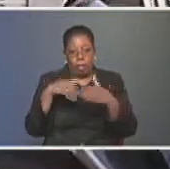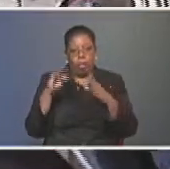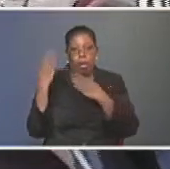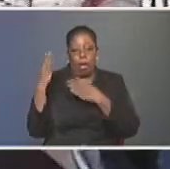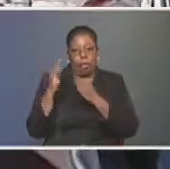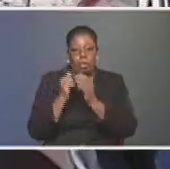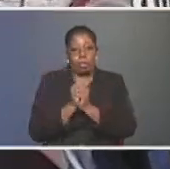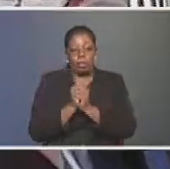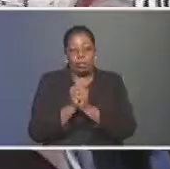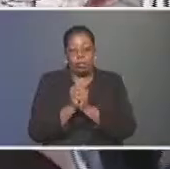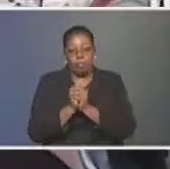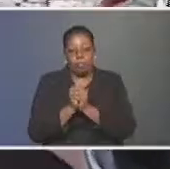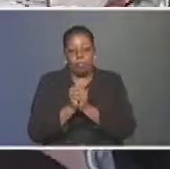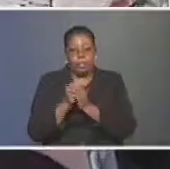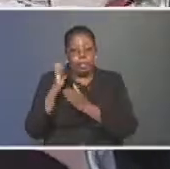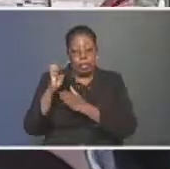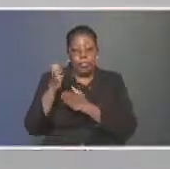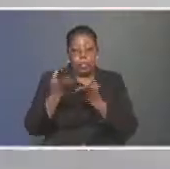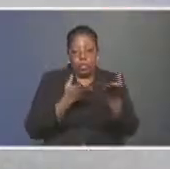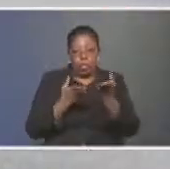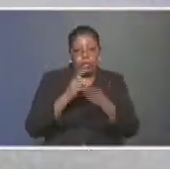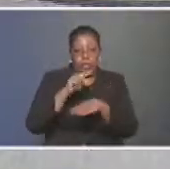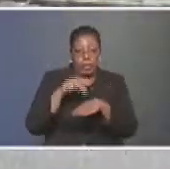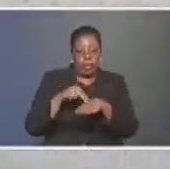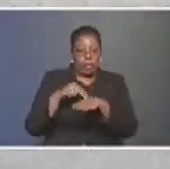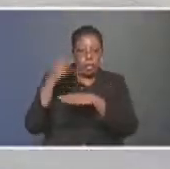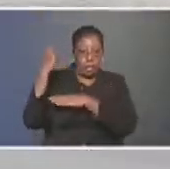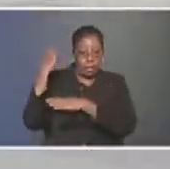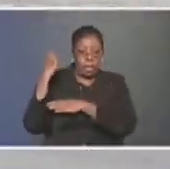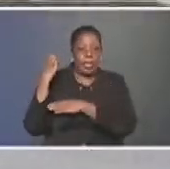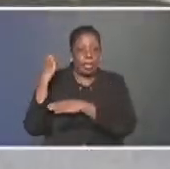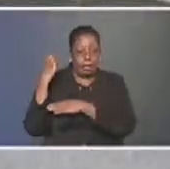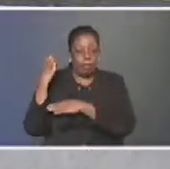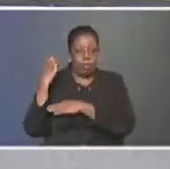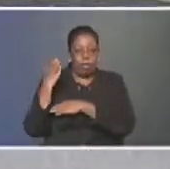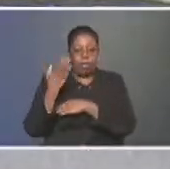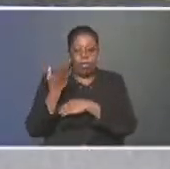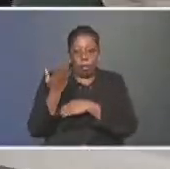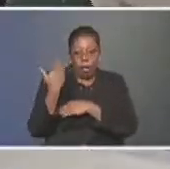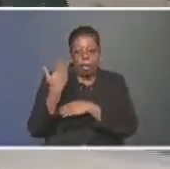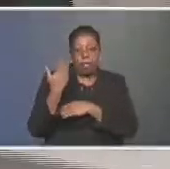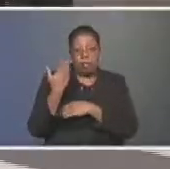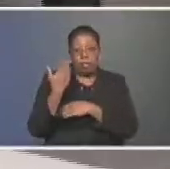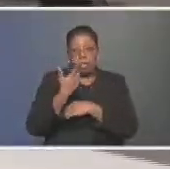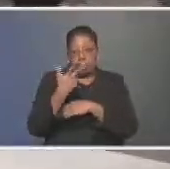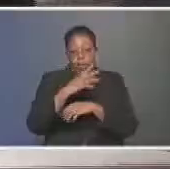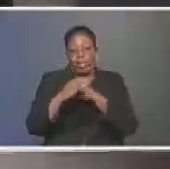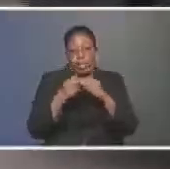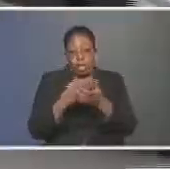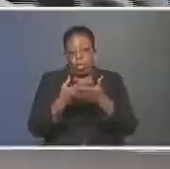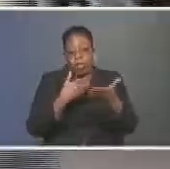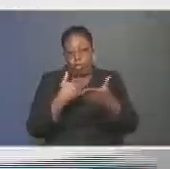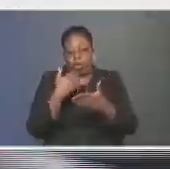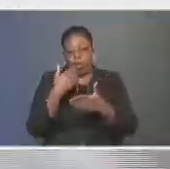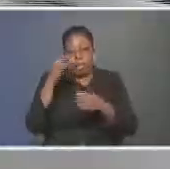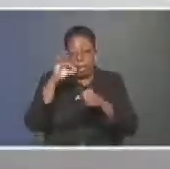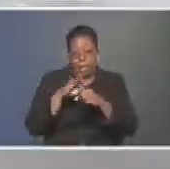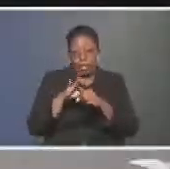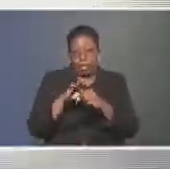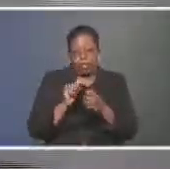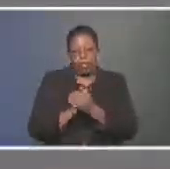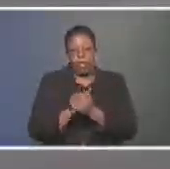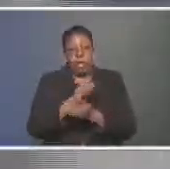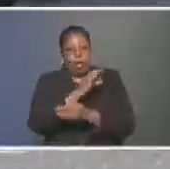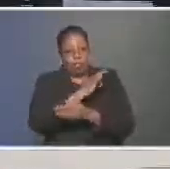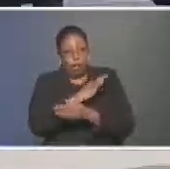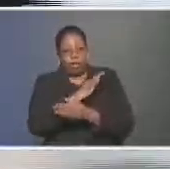Bahamas. Having served as an executive of the National Tripartite Council for some 3 years prior to the general election, Farquharson